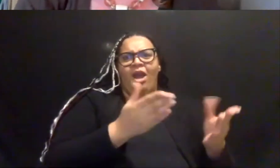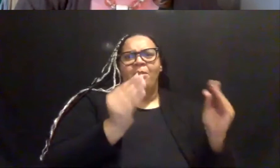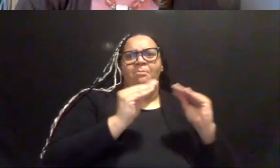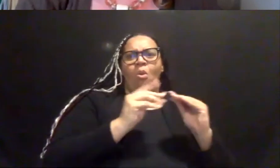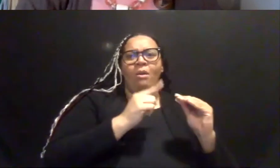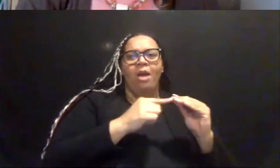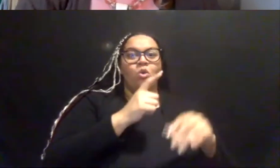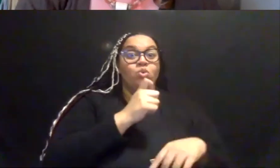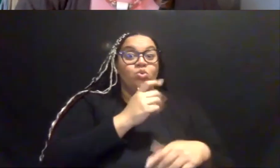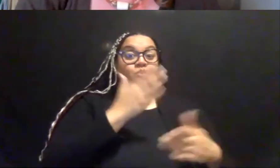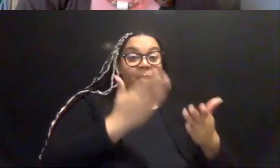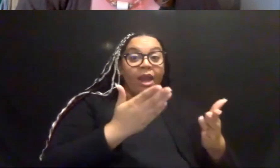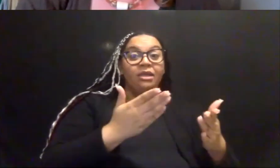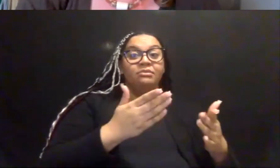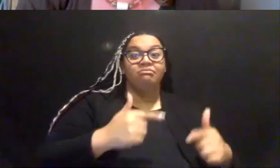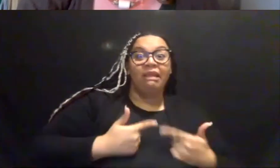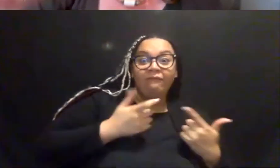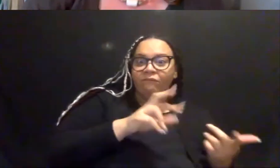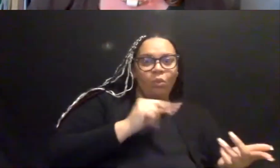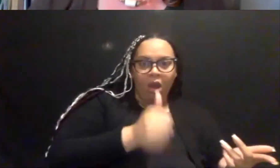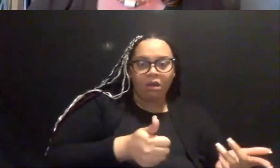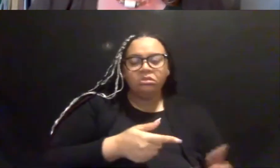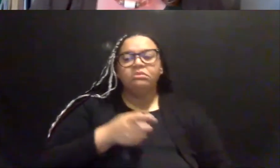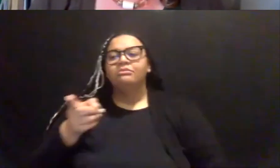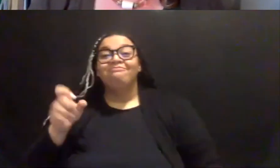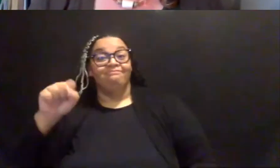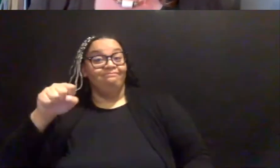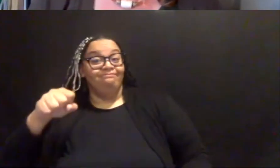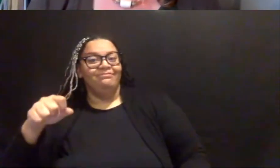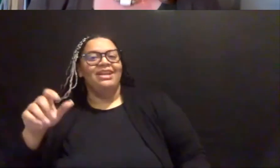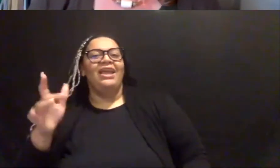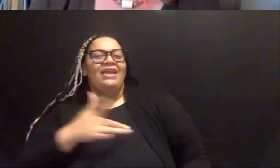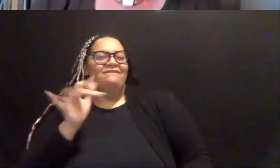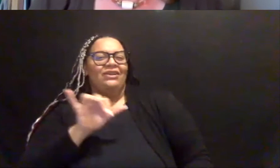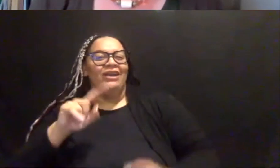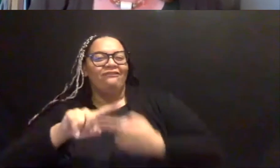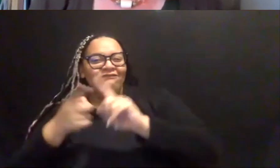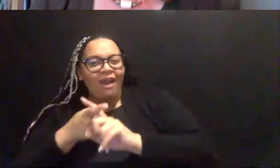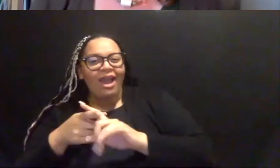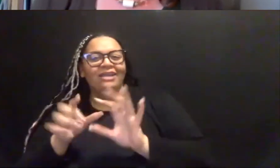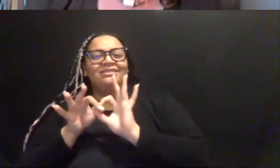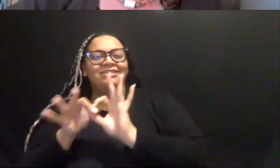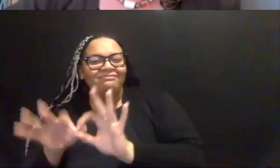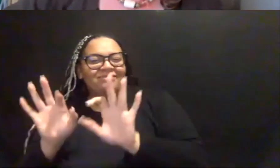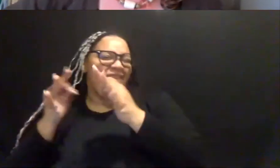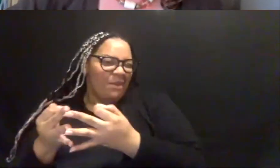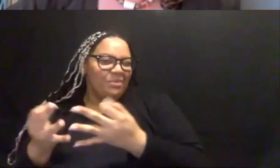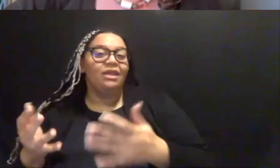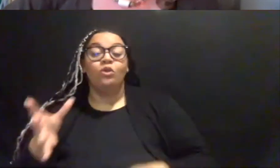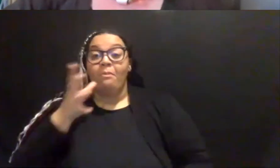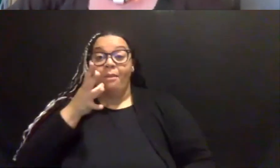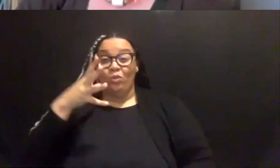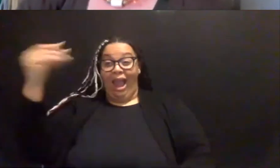might? Yeah, so it seems like it's friends and it's relatives. So moms who are outside